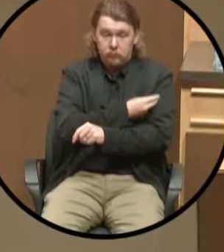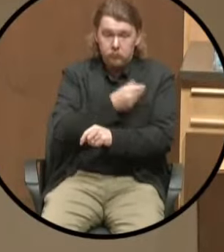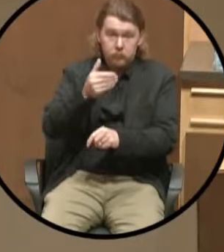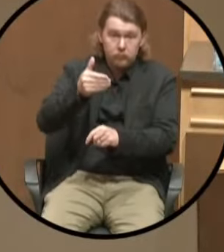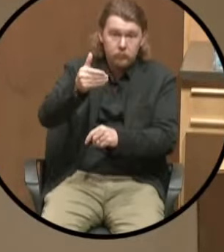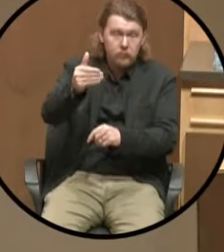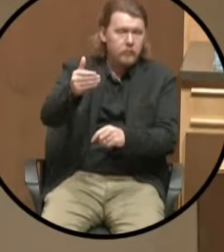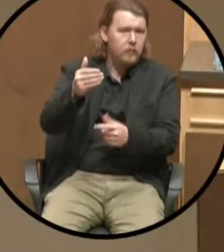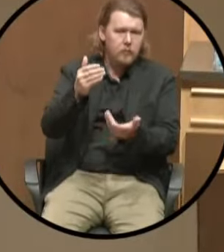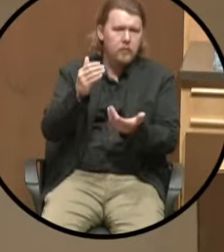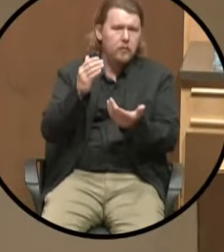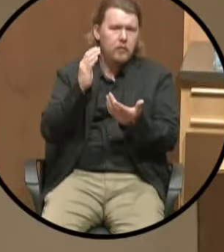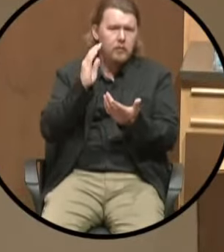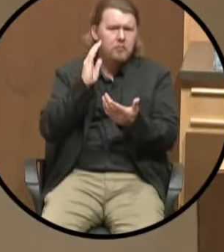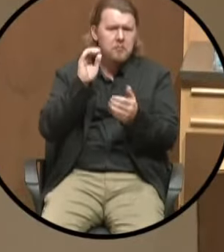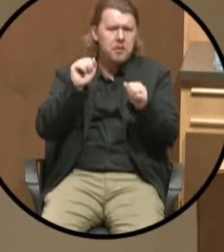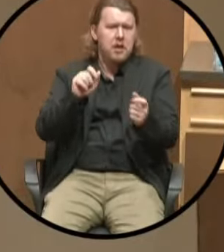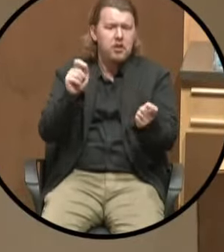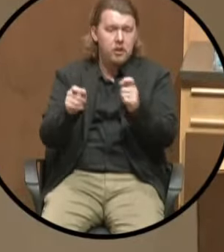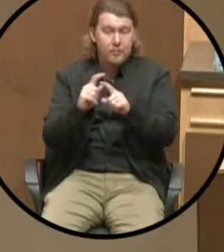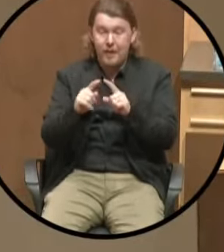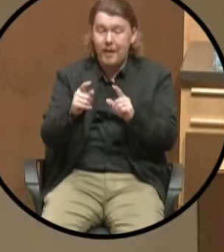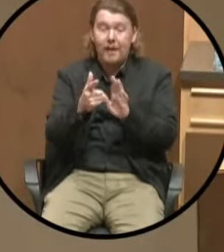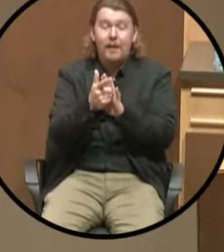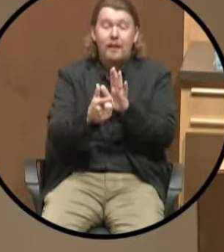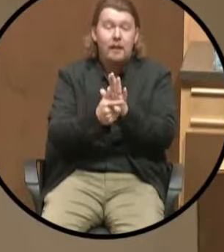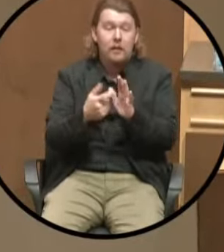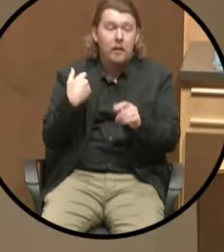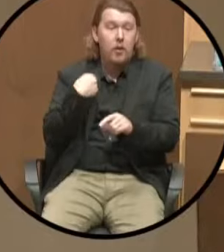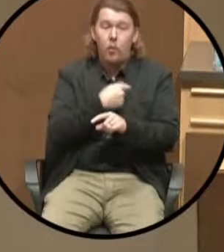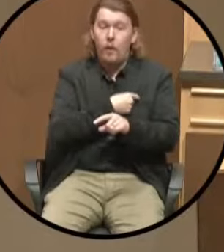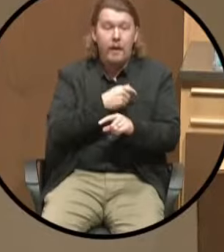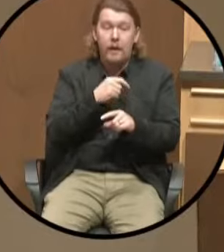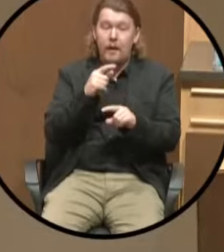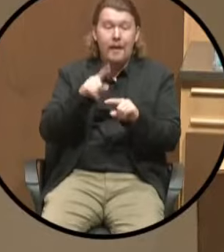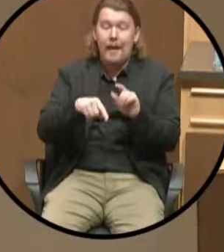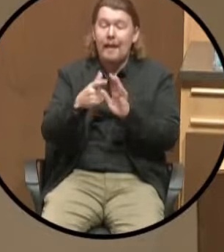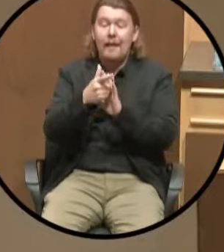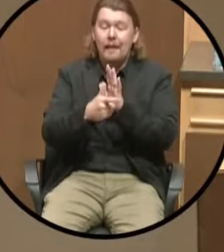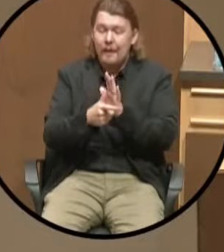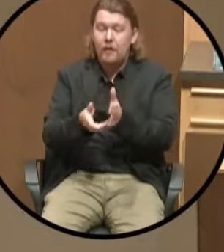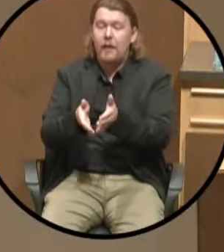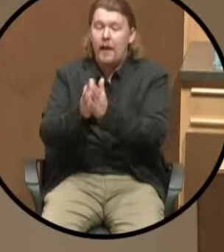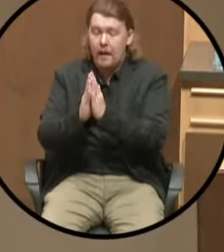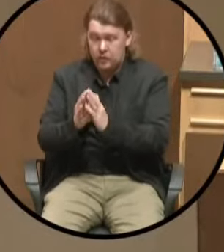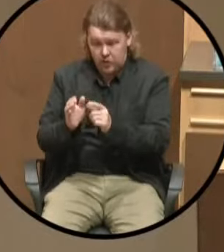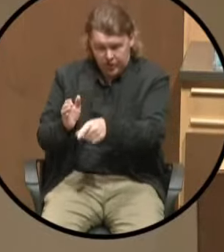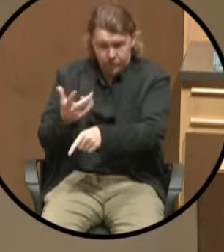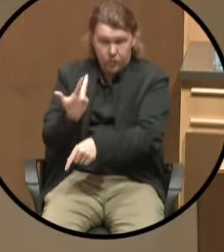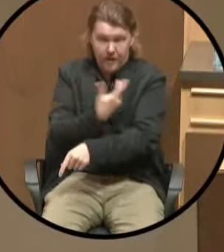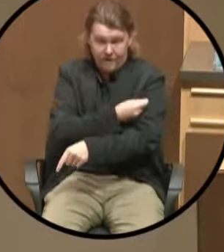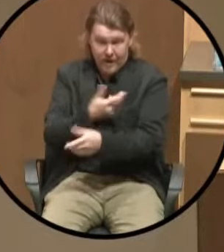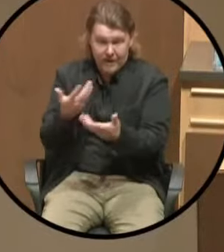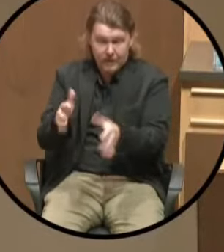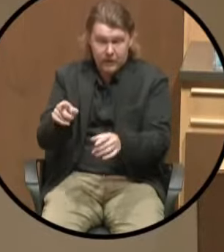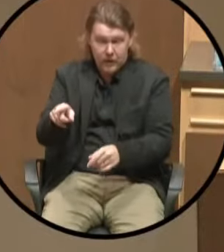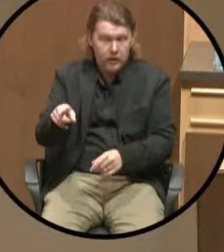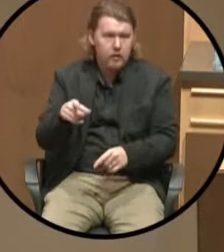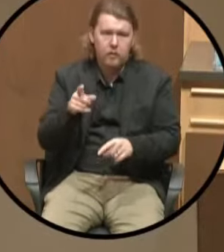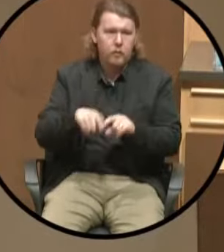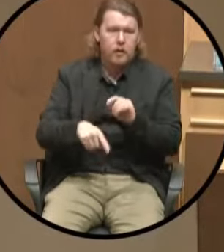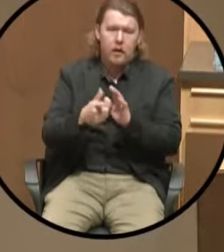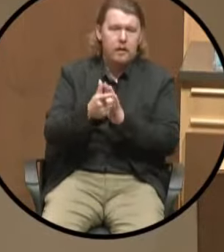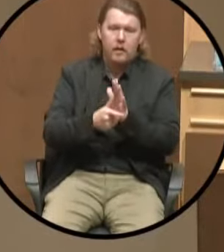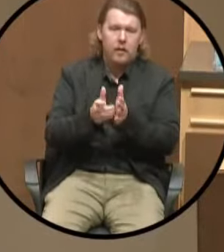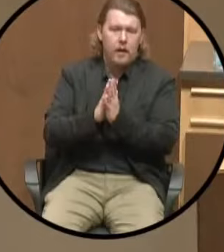future. Legally, we're not even allowed to ask folks who want to volunteer, have you had your vaccine? And so we will certainly have those discussions